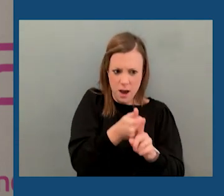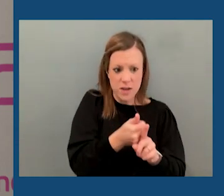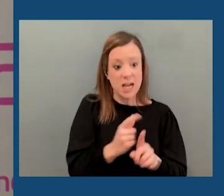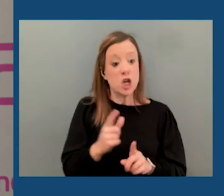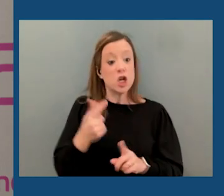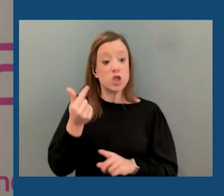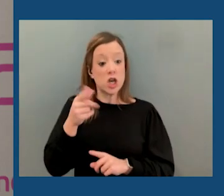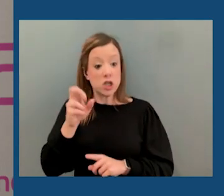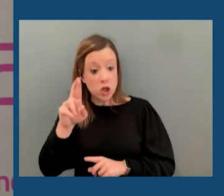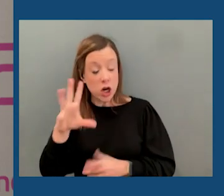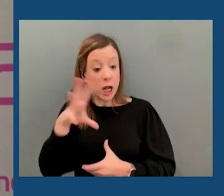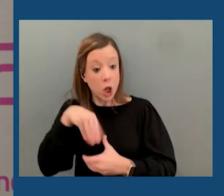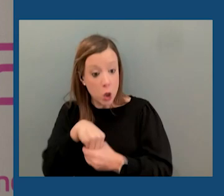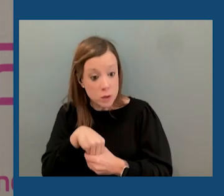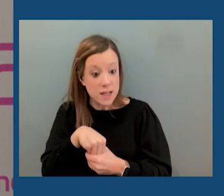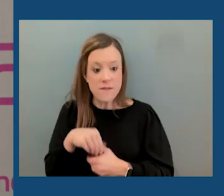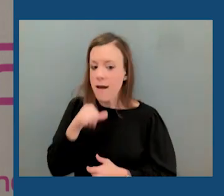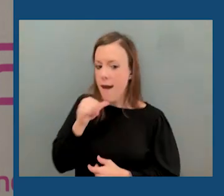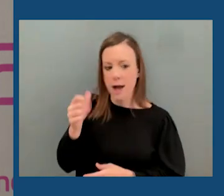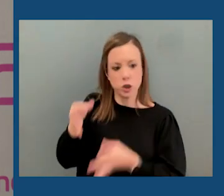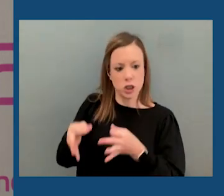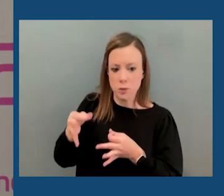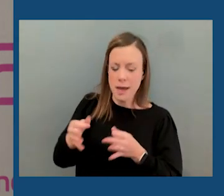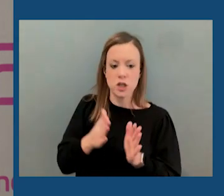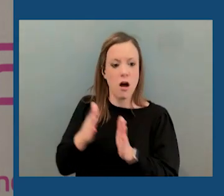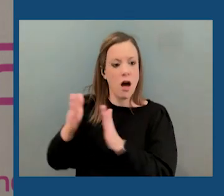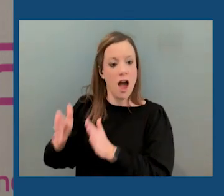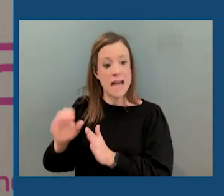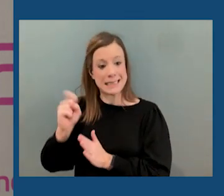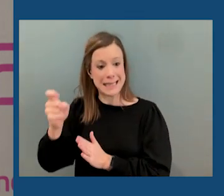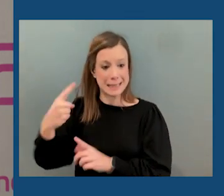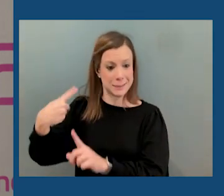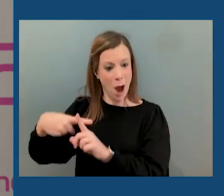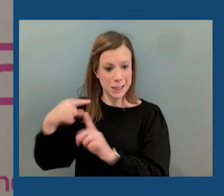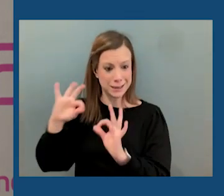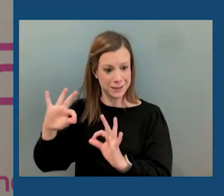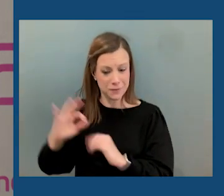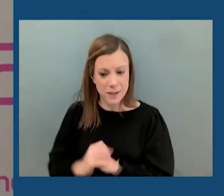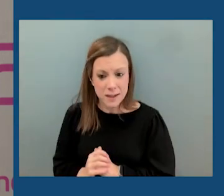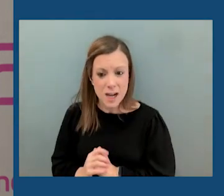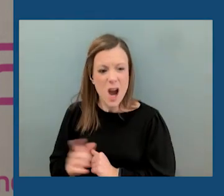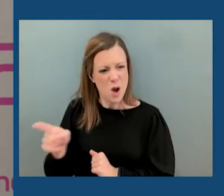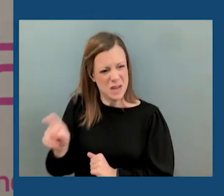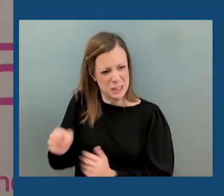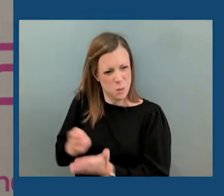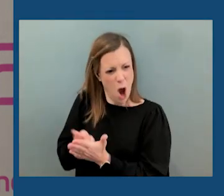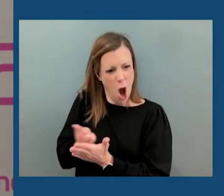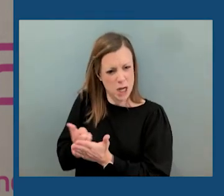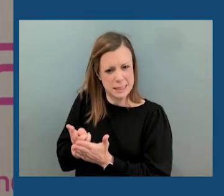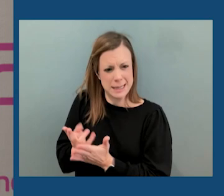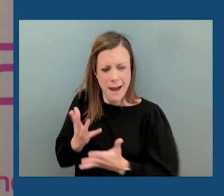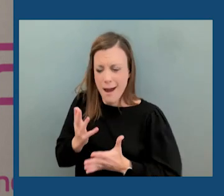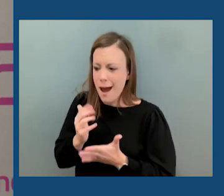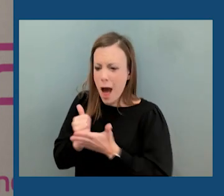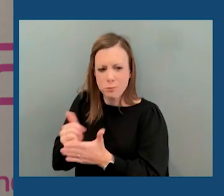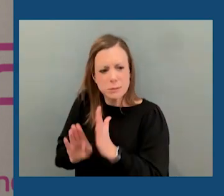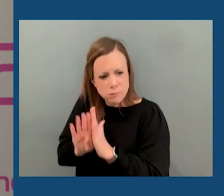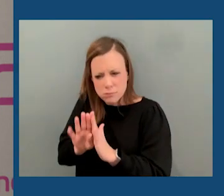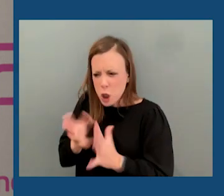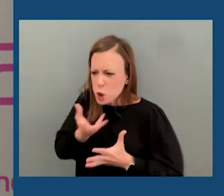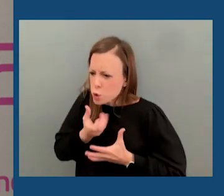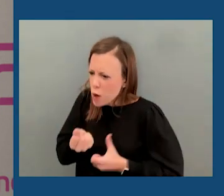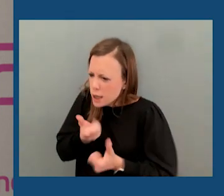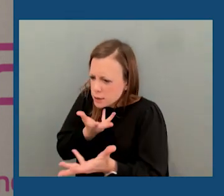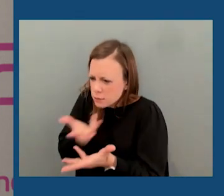positive allows us to reach students in a really authentic and honest way. It helps us to build trust and to provide information